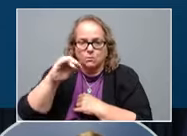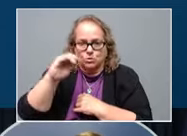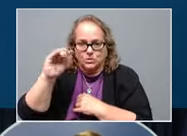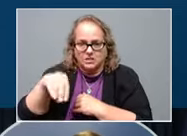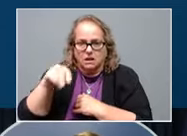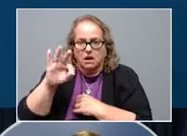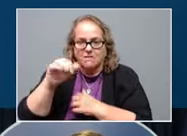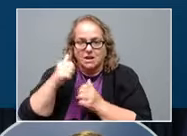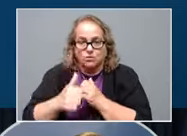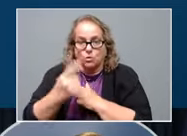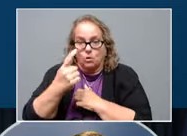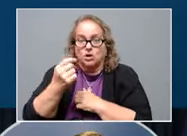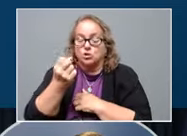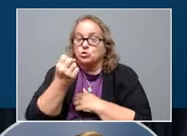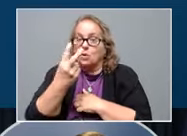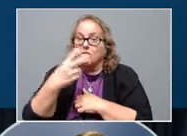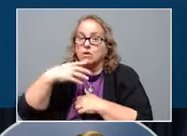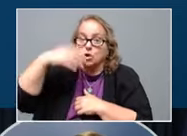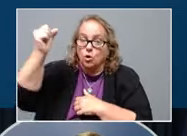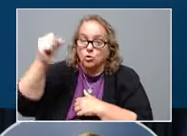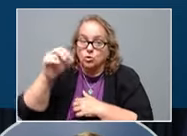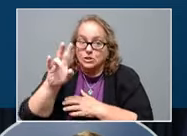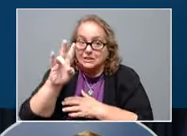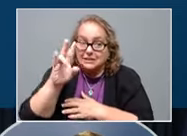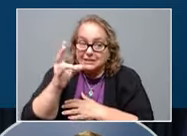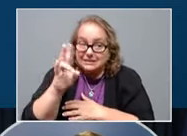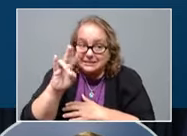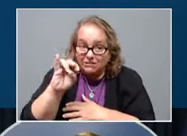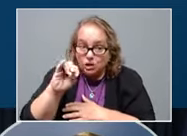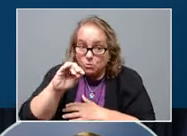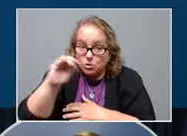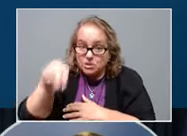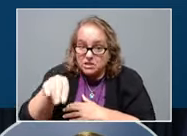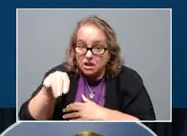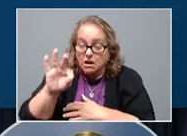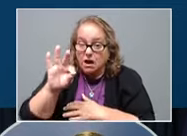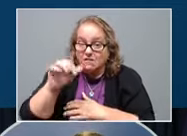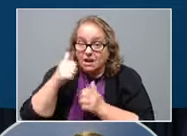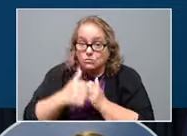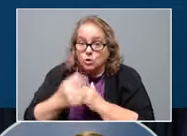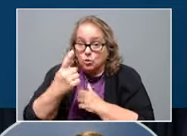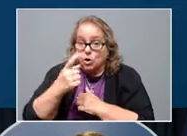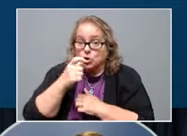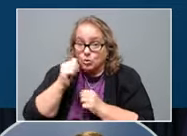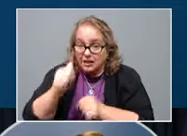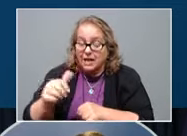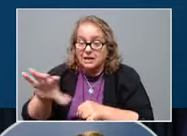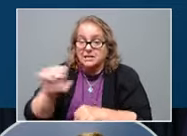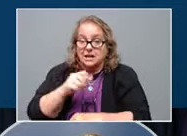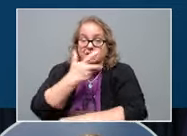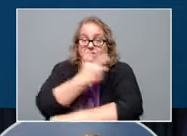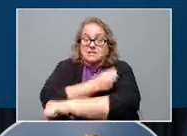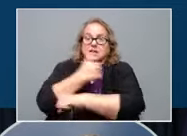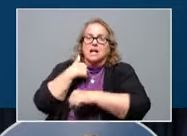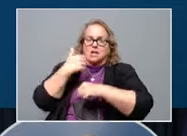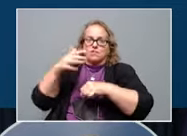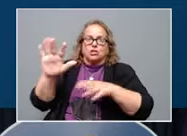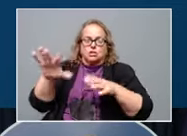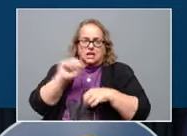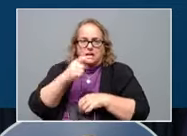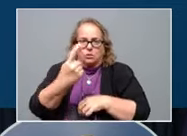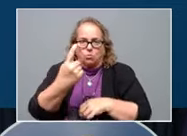everyone 12 and older, 70% of everybody that is eligible to take this vaccine has taken at least one shot.